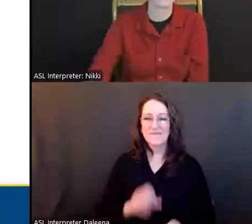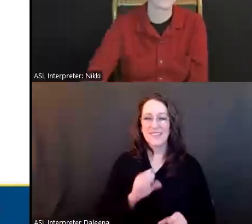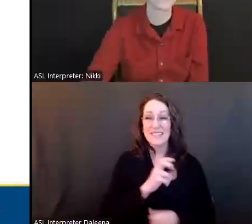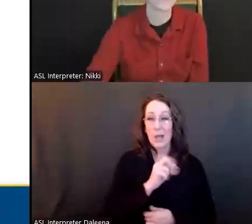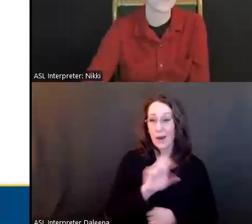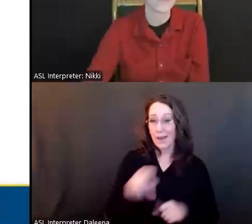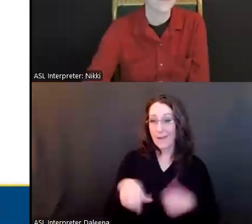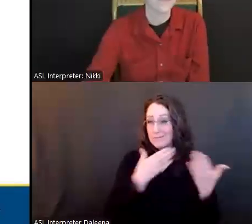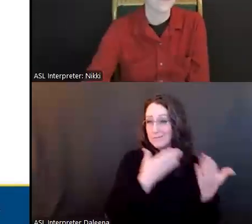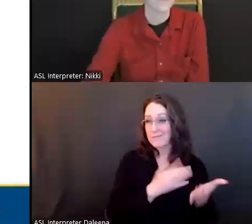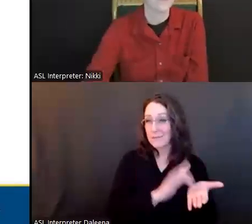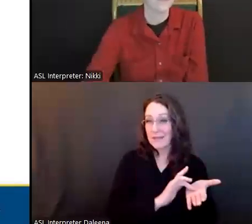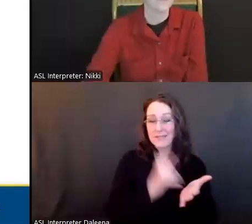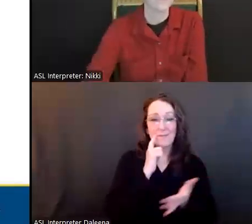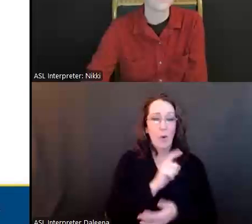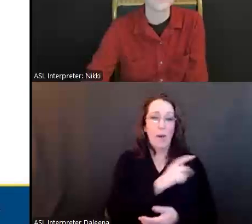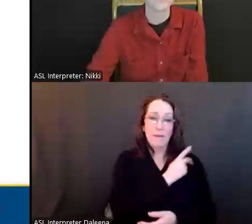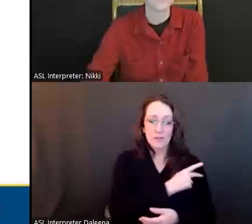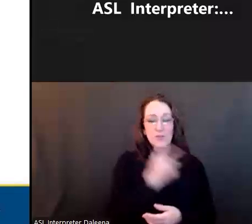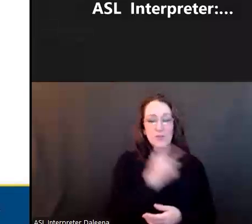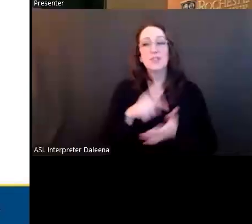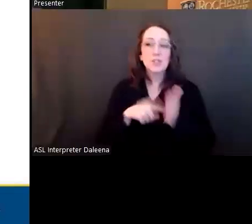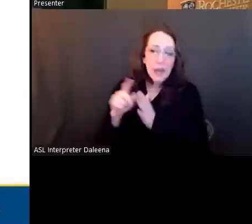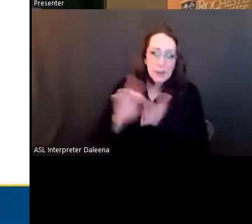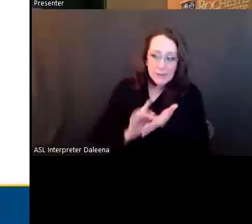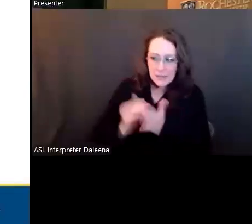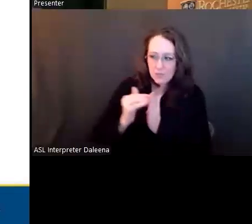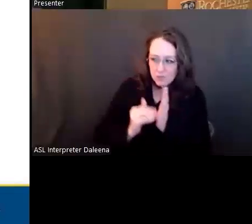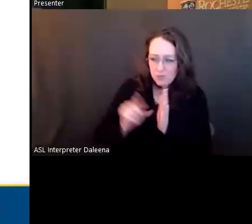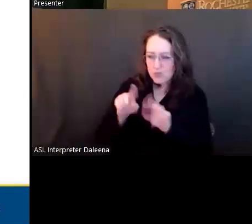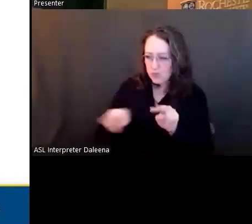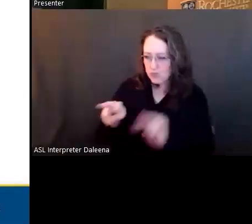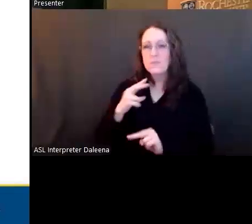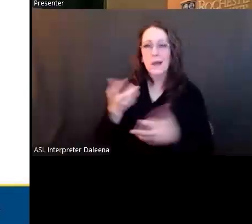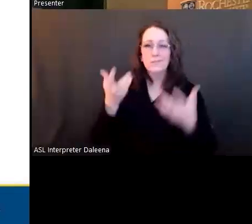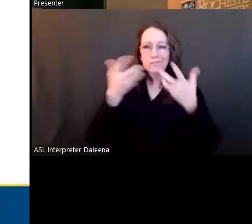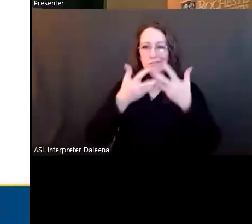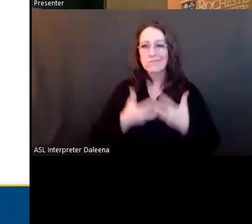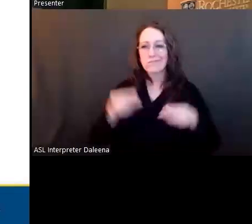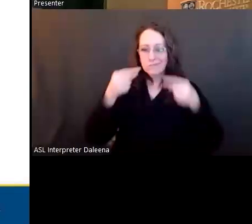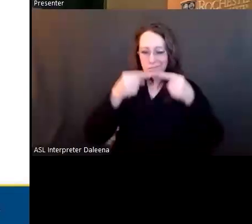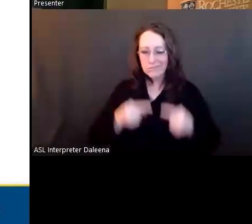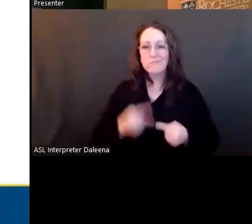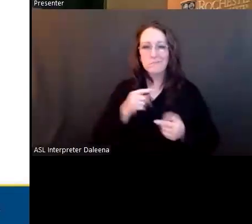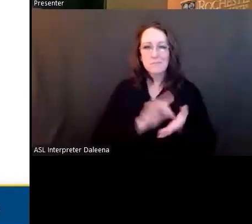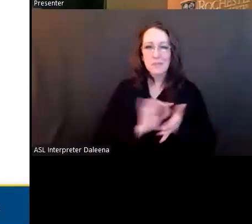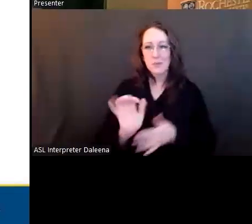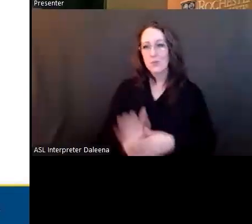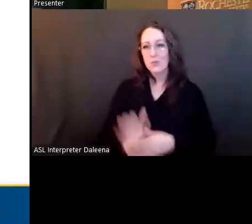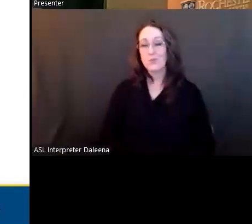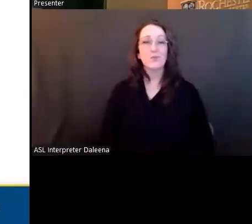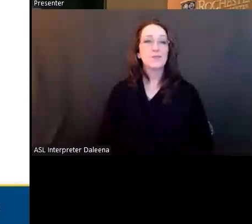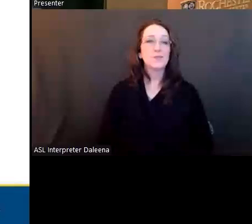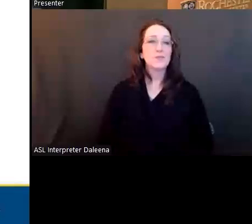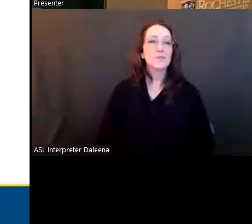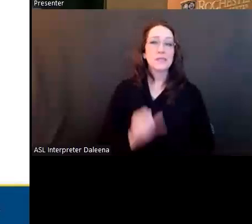check medications, and she's also able to reconcile medications as well. Sarah's really been